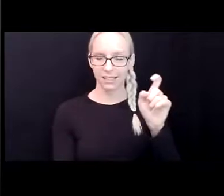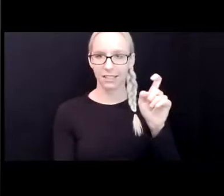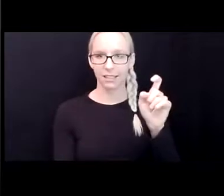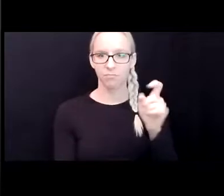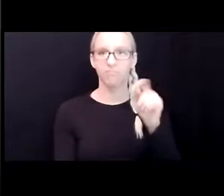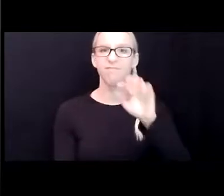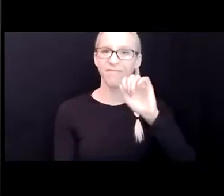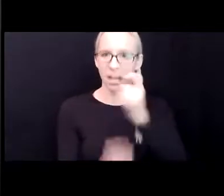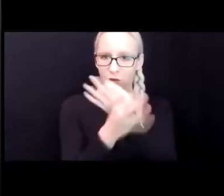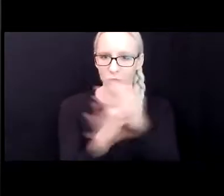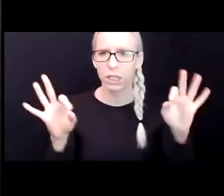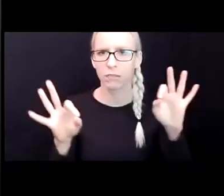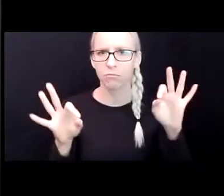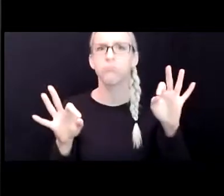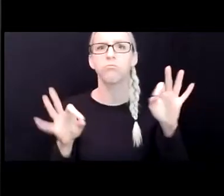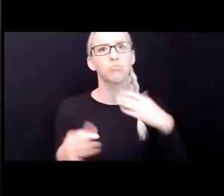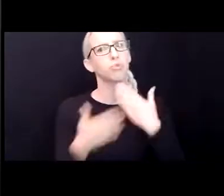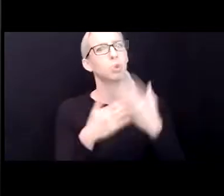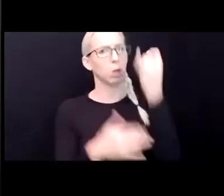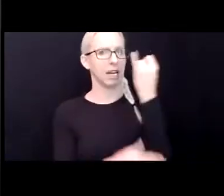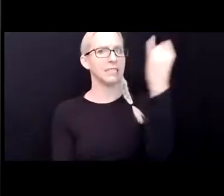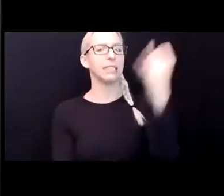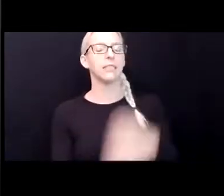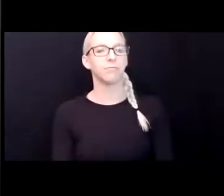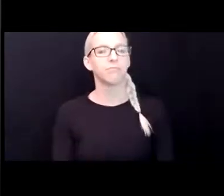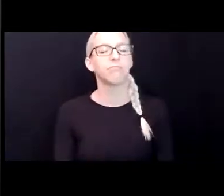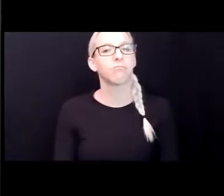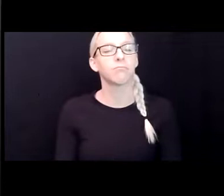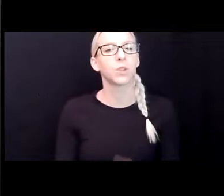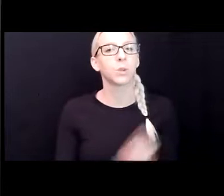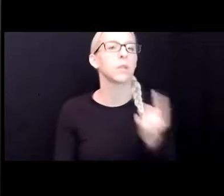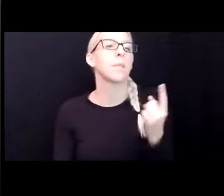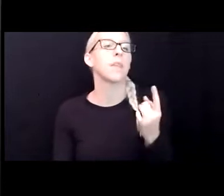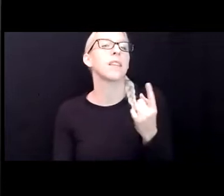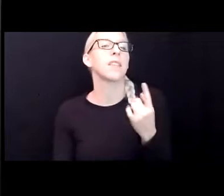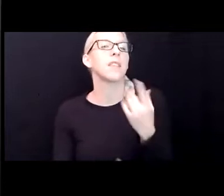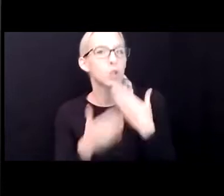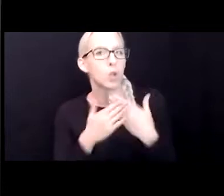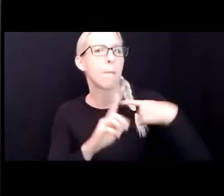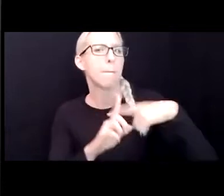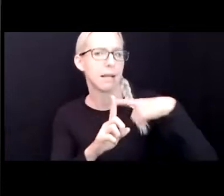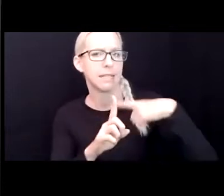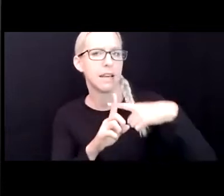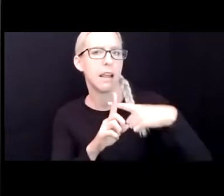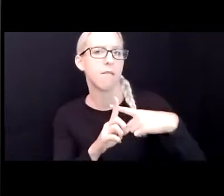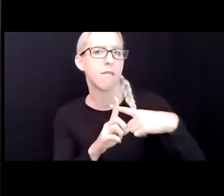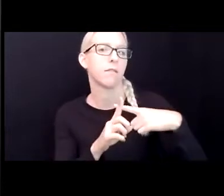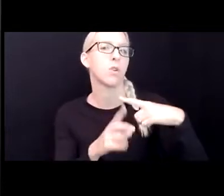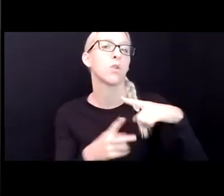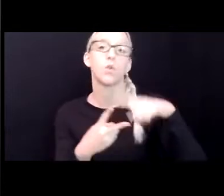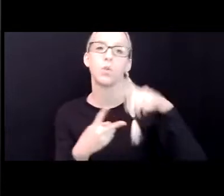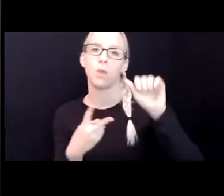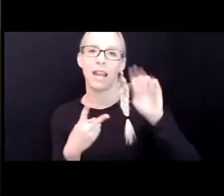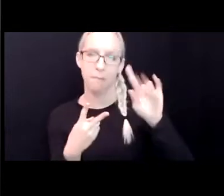argue that that's a bad idea. So something that's good about an account, whether it's an able account or maybe a trust account, and